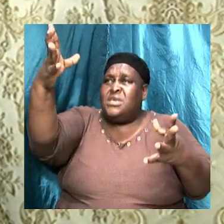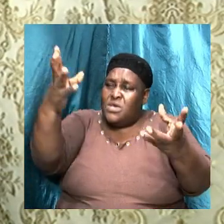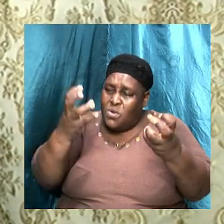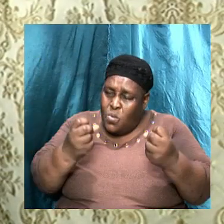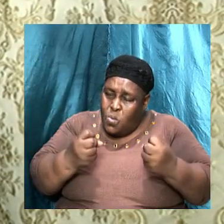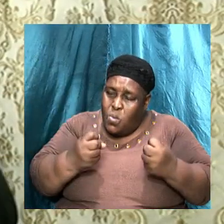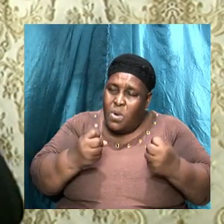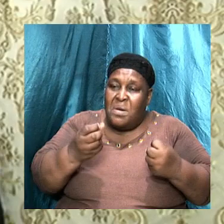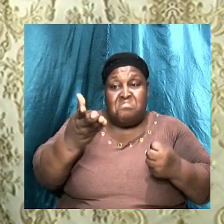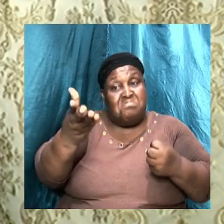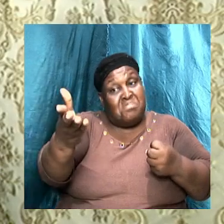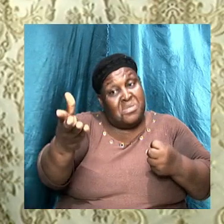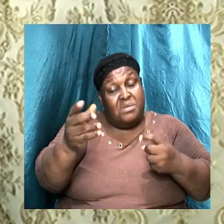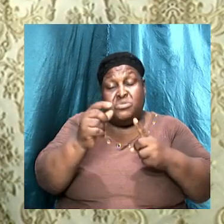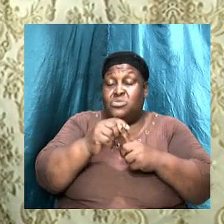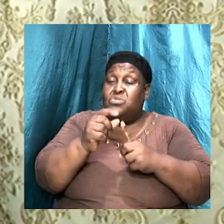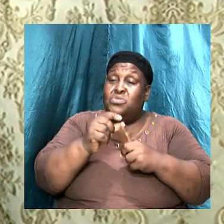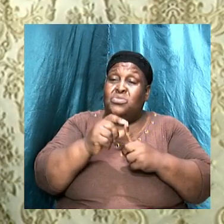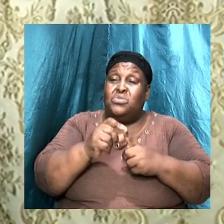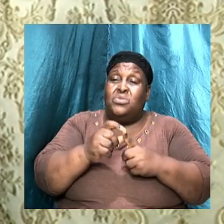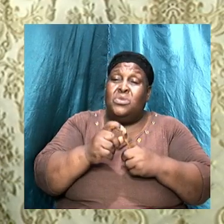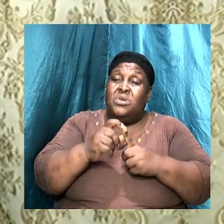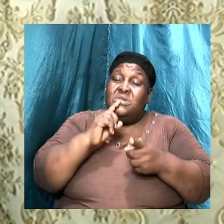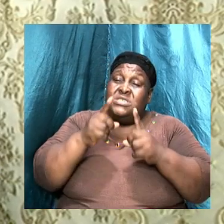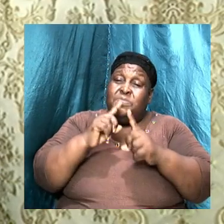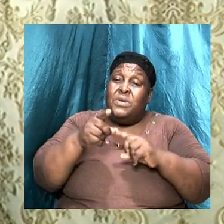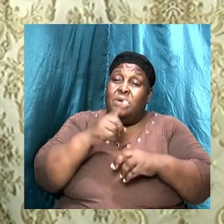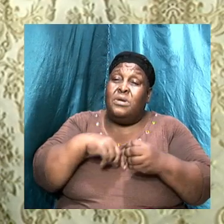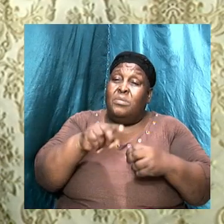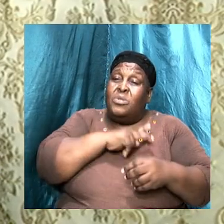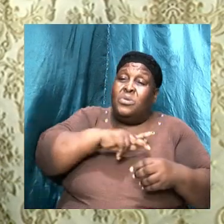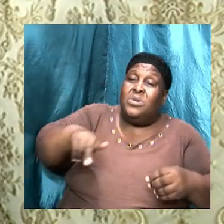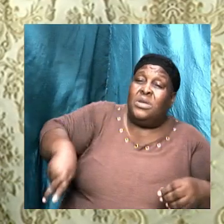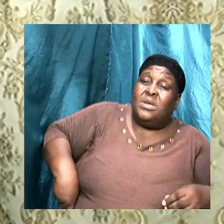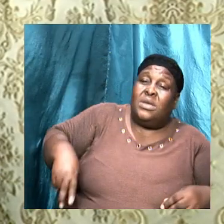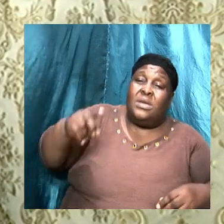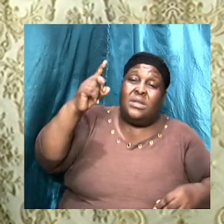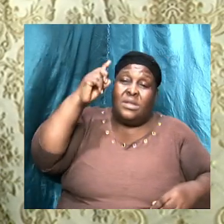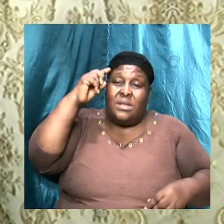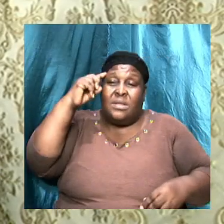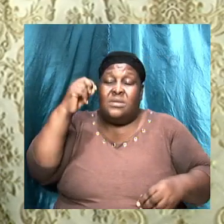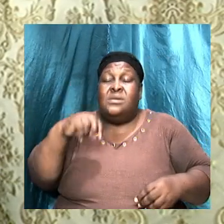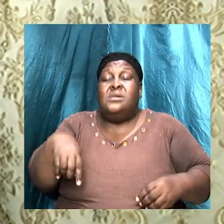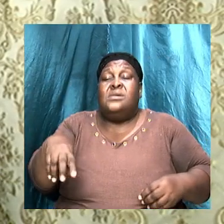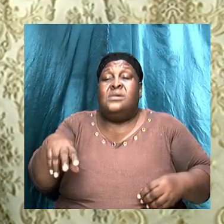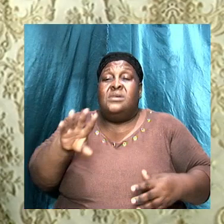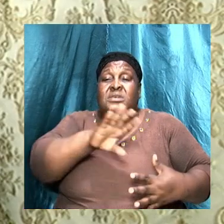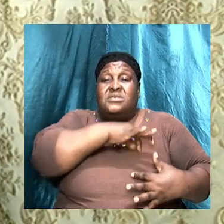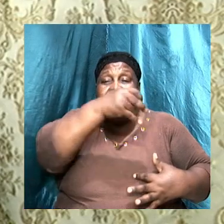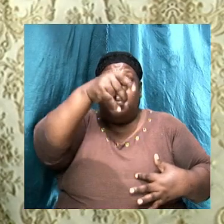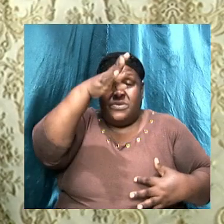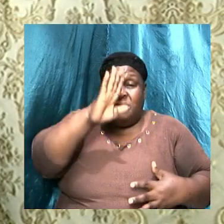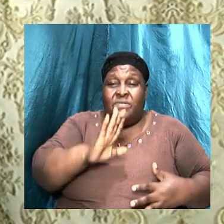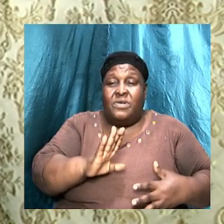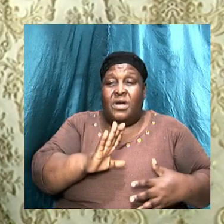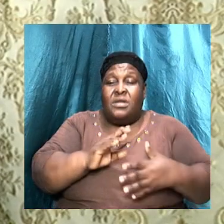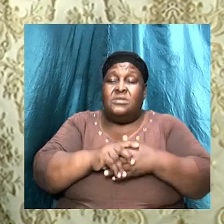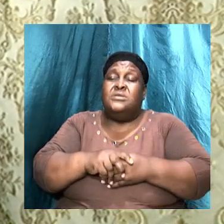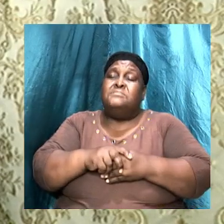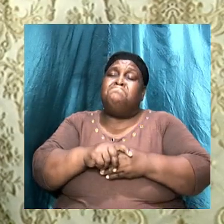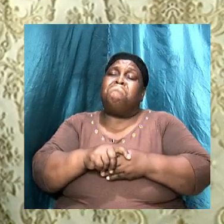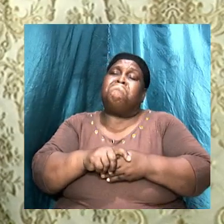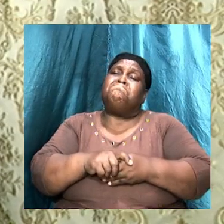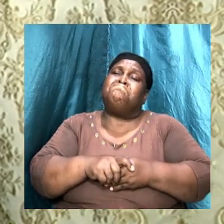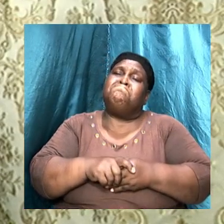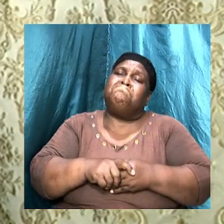them to do we mentioned about King David that it was the spirit of God after he was anointed that was the time the spirit of